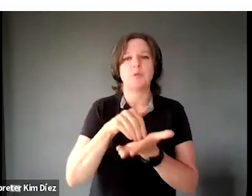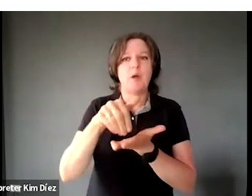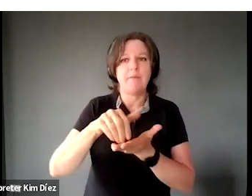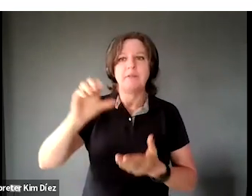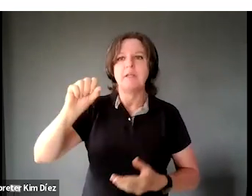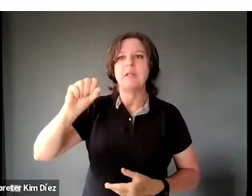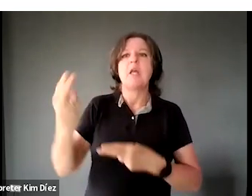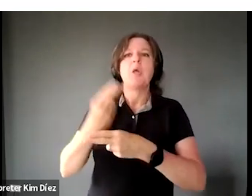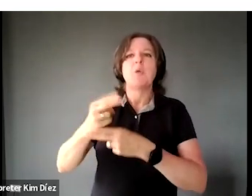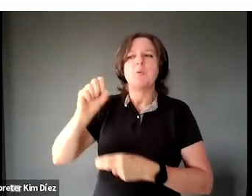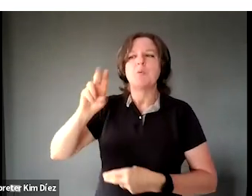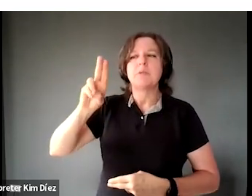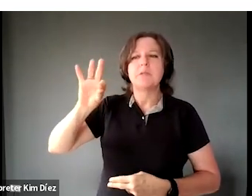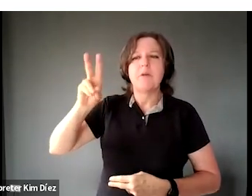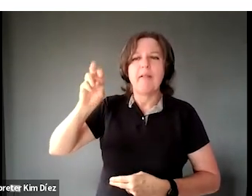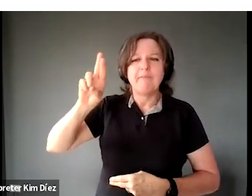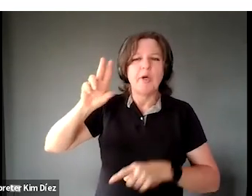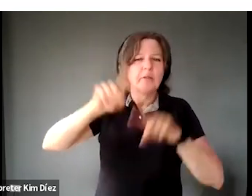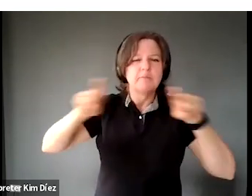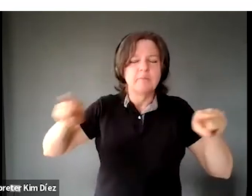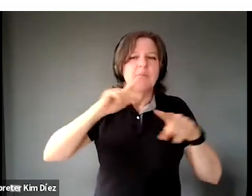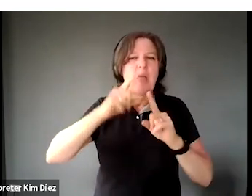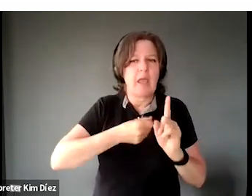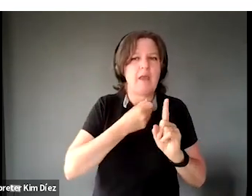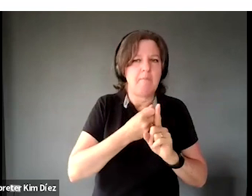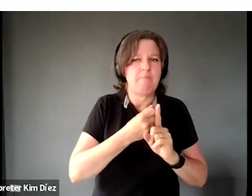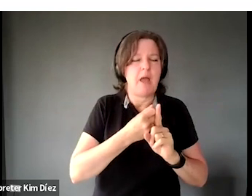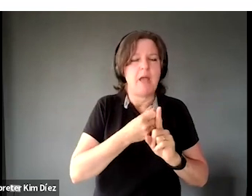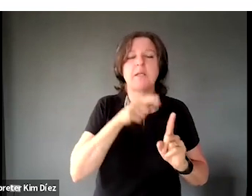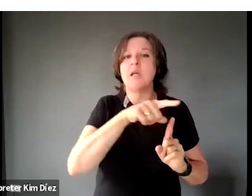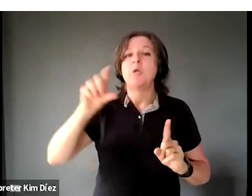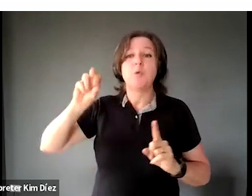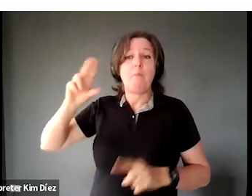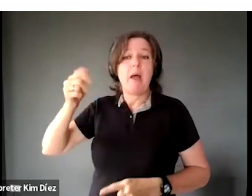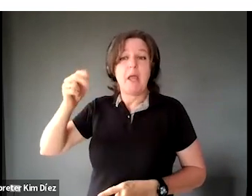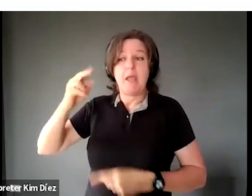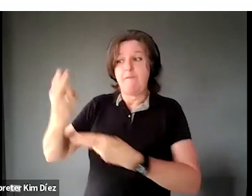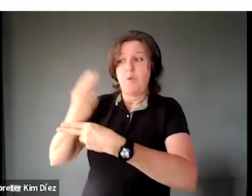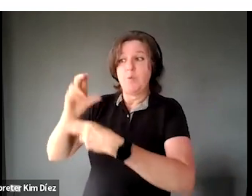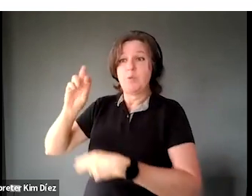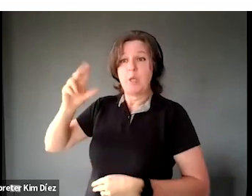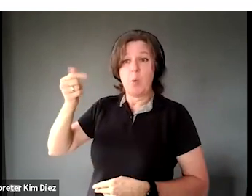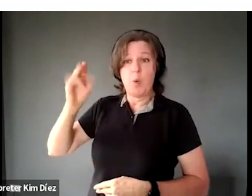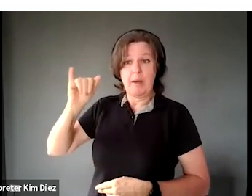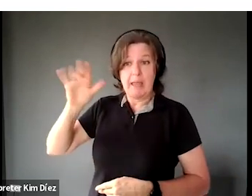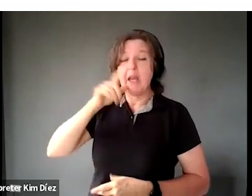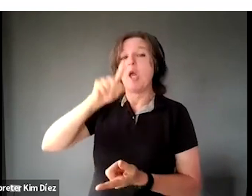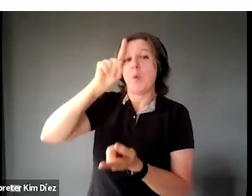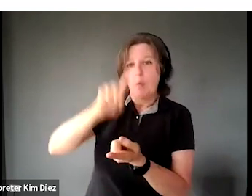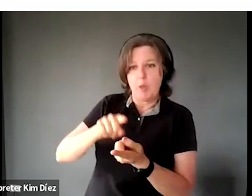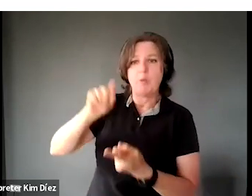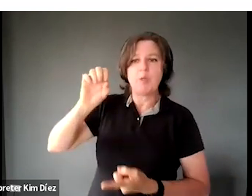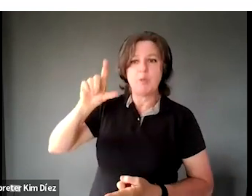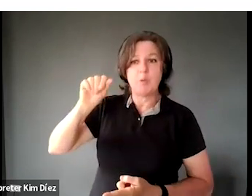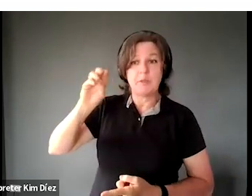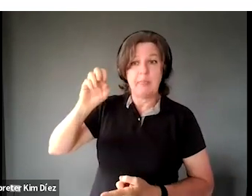have micronutrients or sulfur, whereas organic uh, amendments do. So not only are we going to reduce